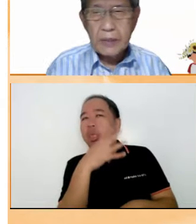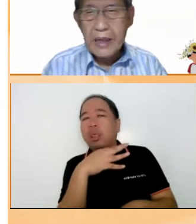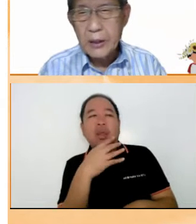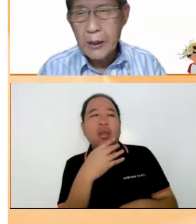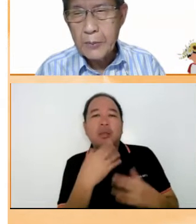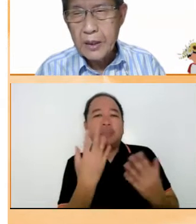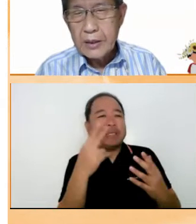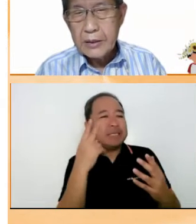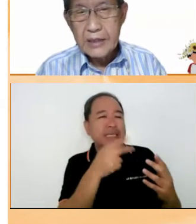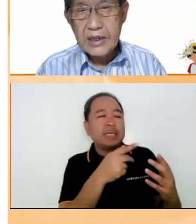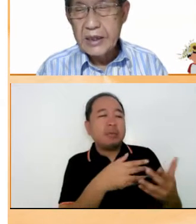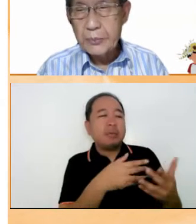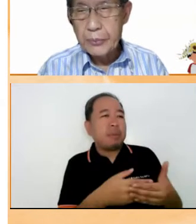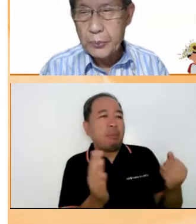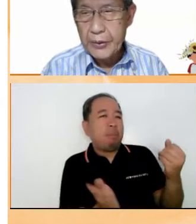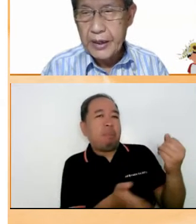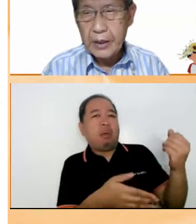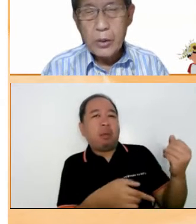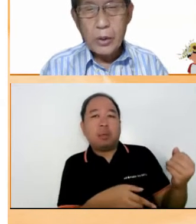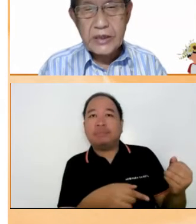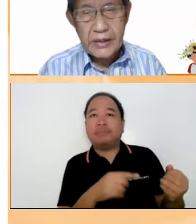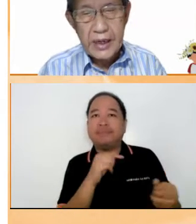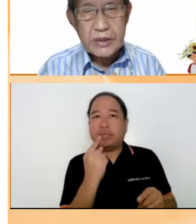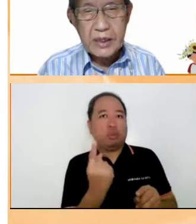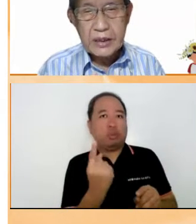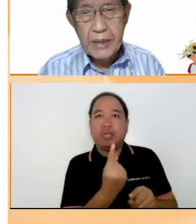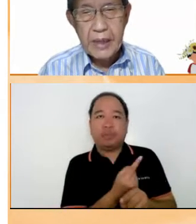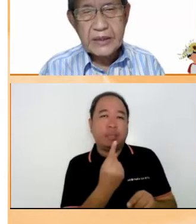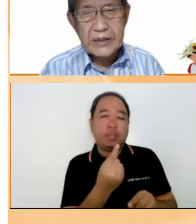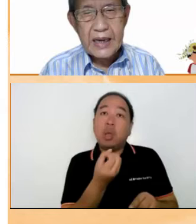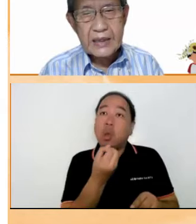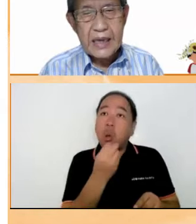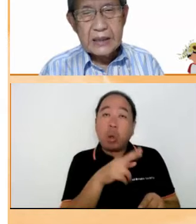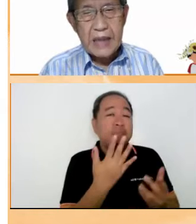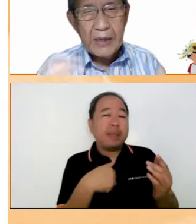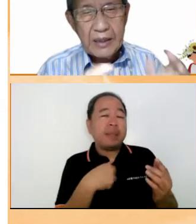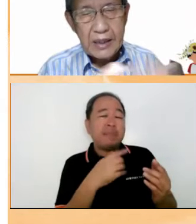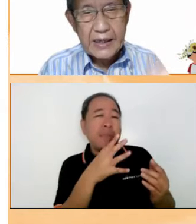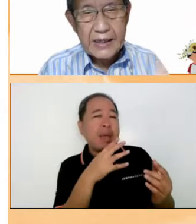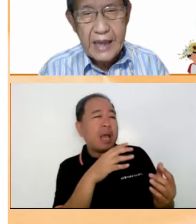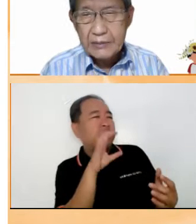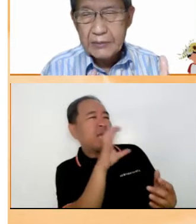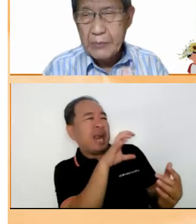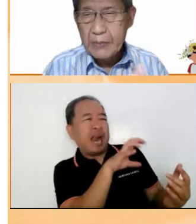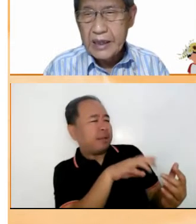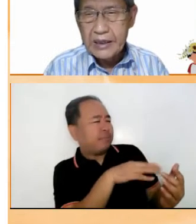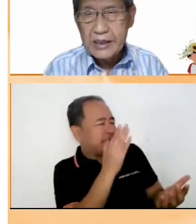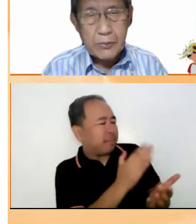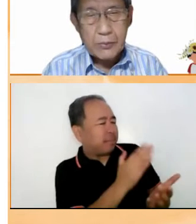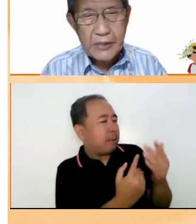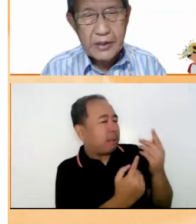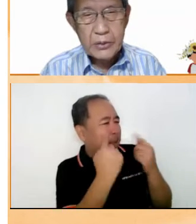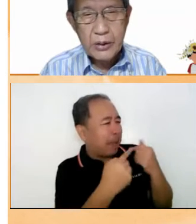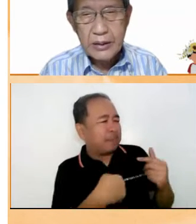on the bottom. That's an inappropriate. Or screams at the baby and says, tama nang kaiyak, nagmamadali na